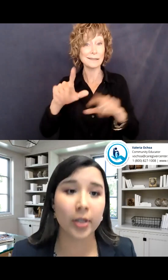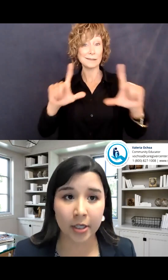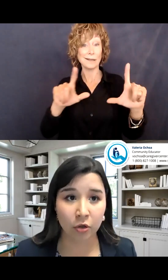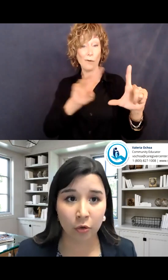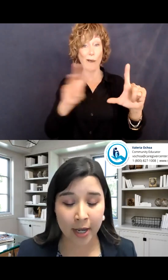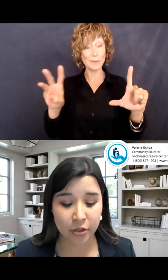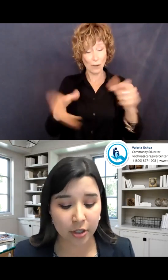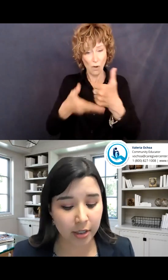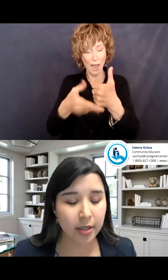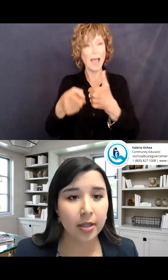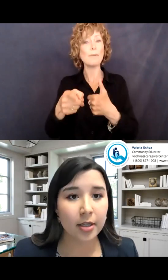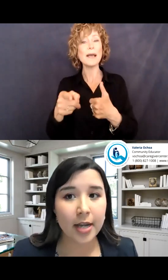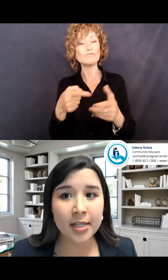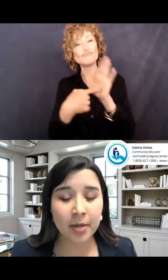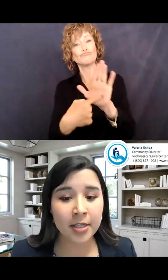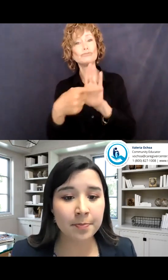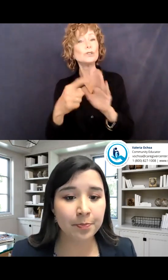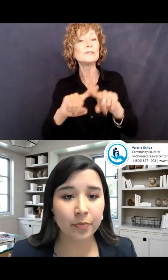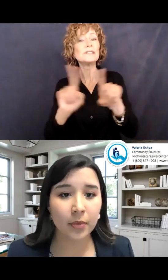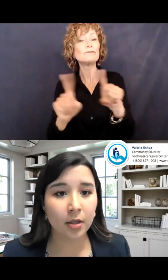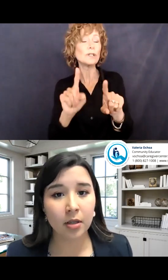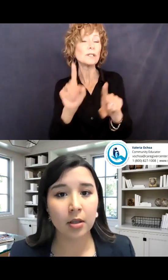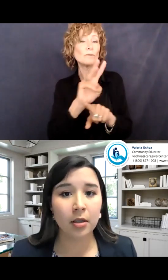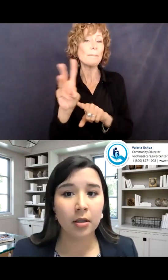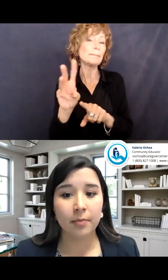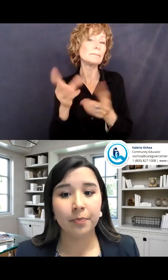you within your location. Next, please.